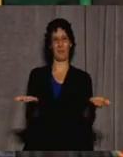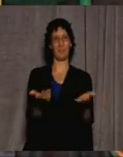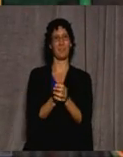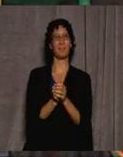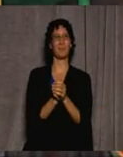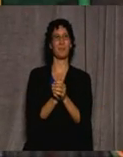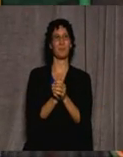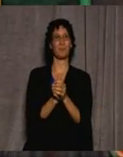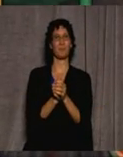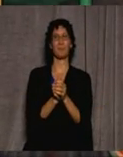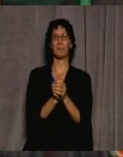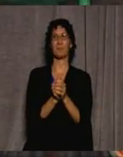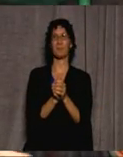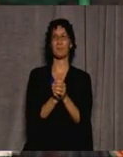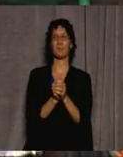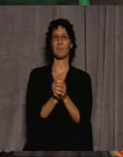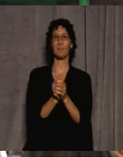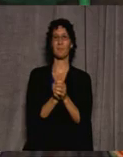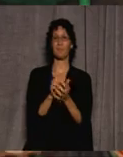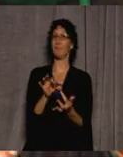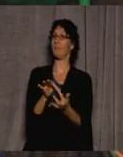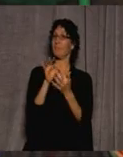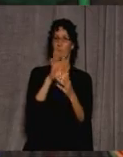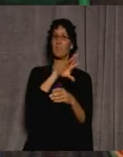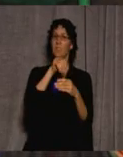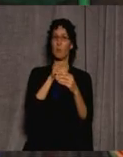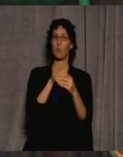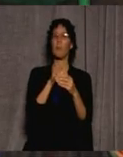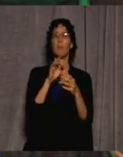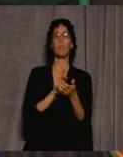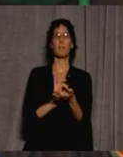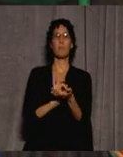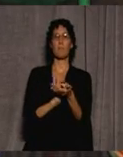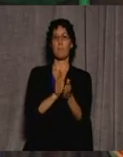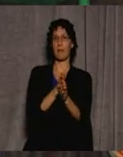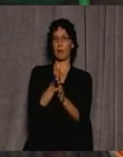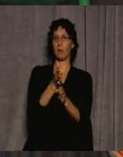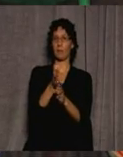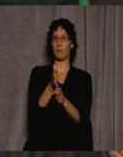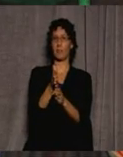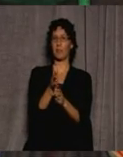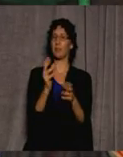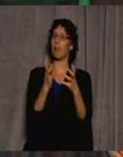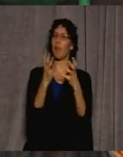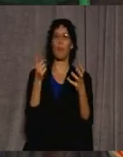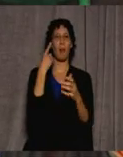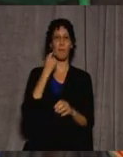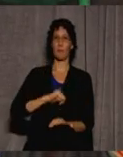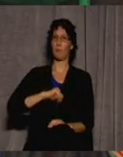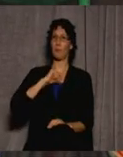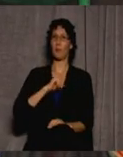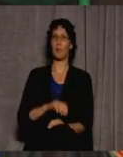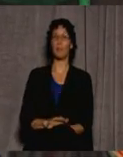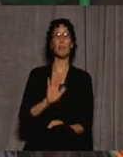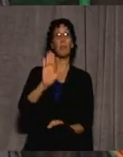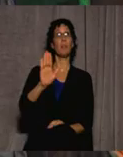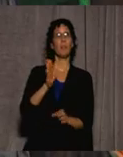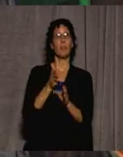All of you, particularly in the medical field, right? You have so much to be proud of. Your careers are